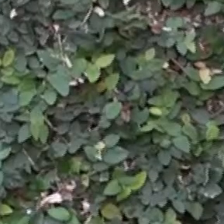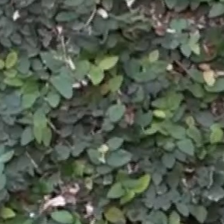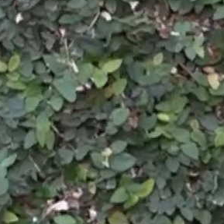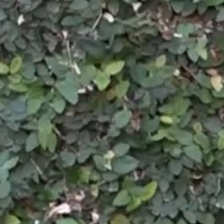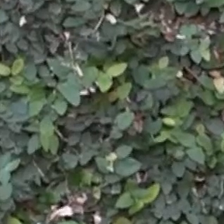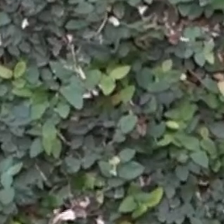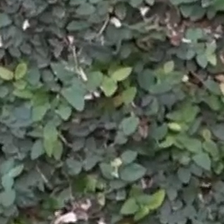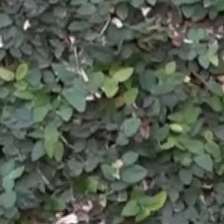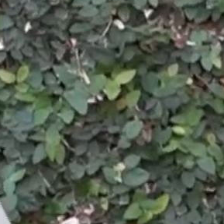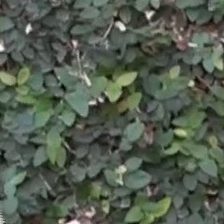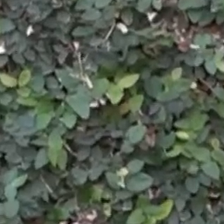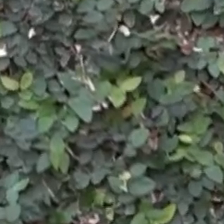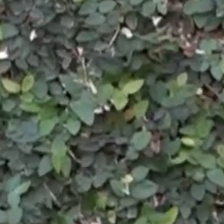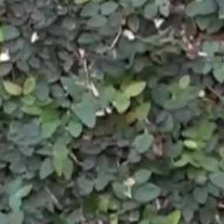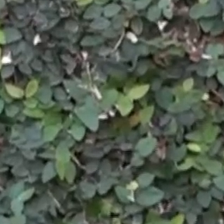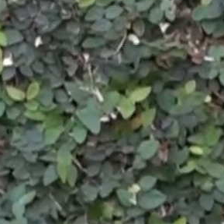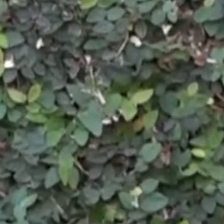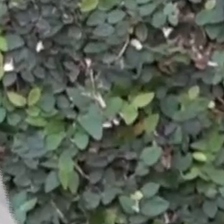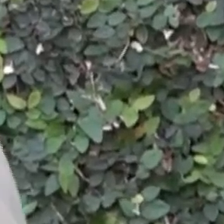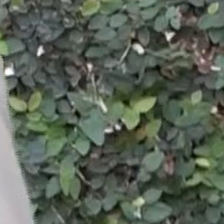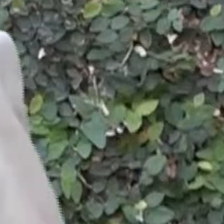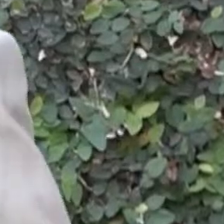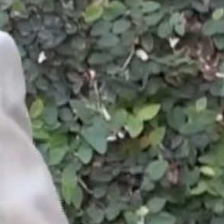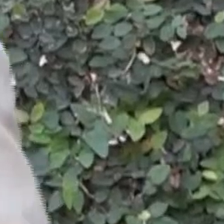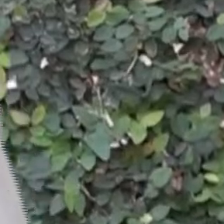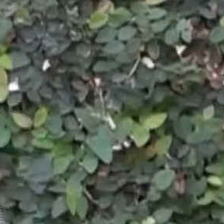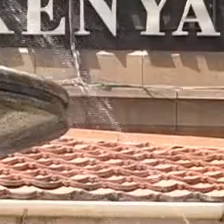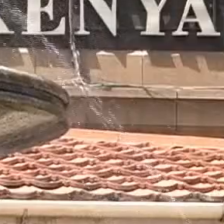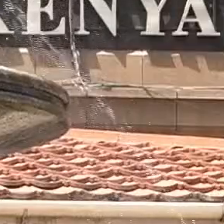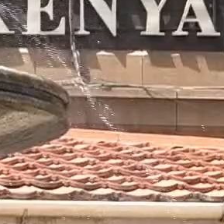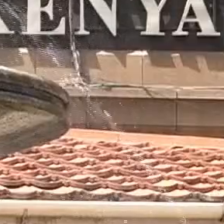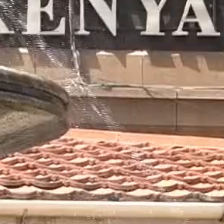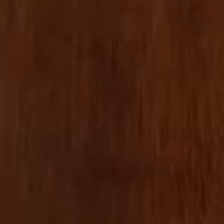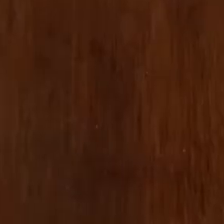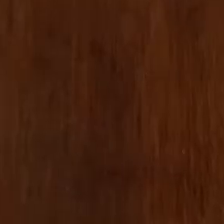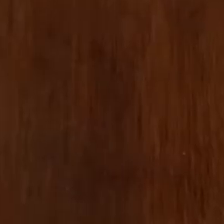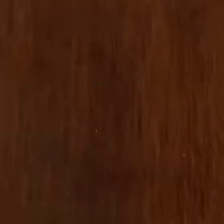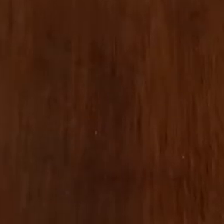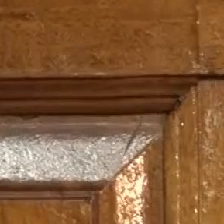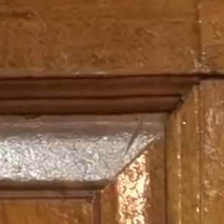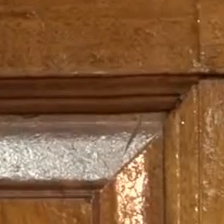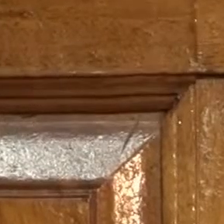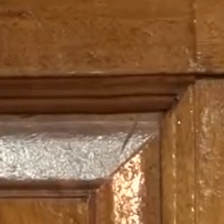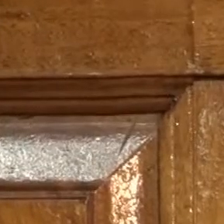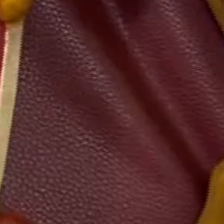solution to unanswered questions.